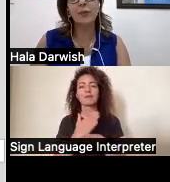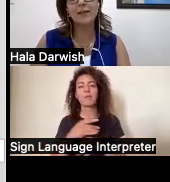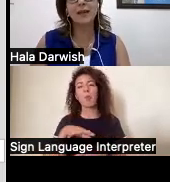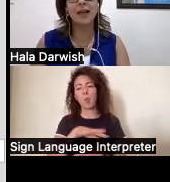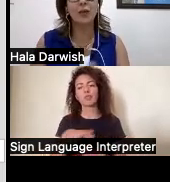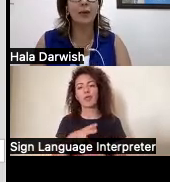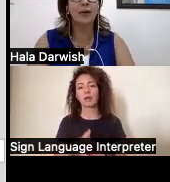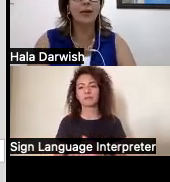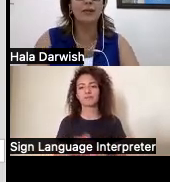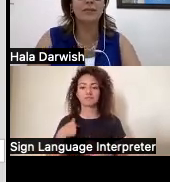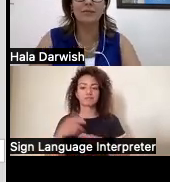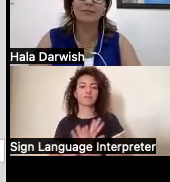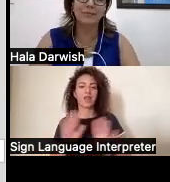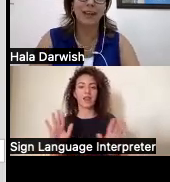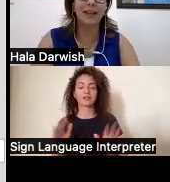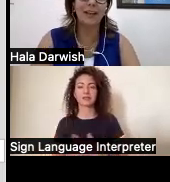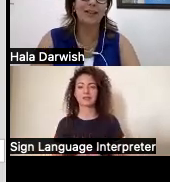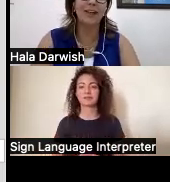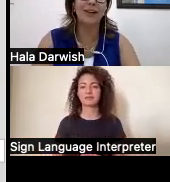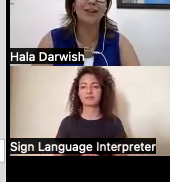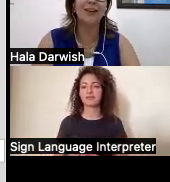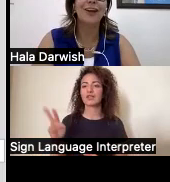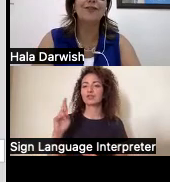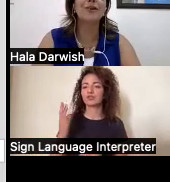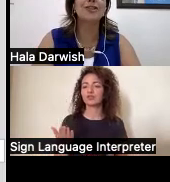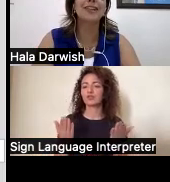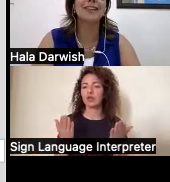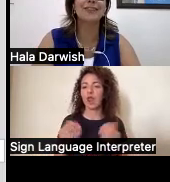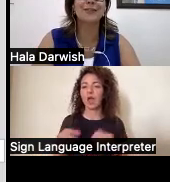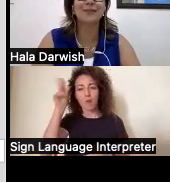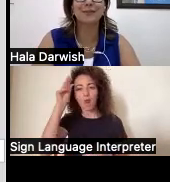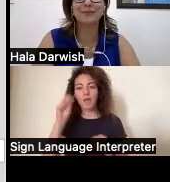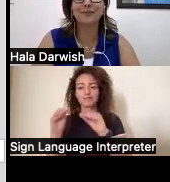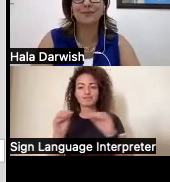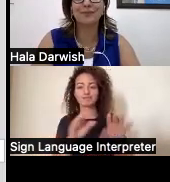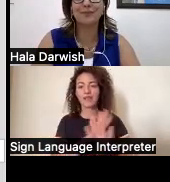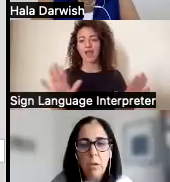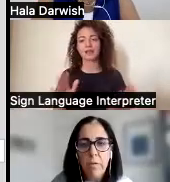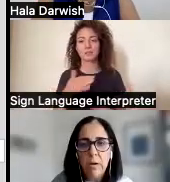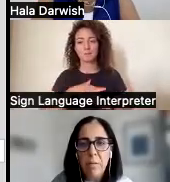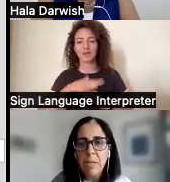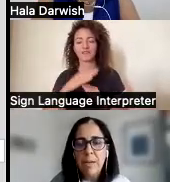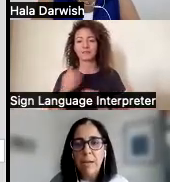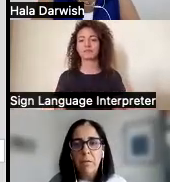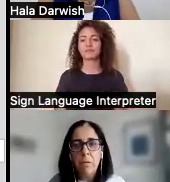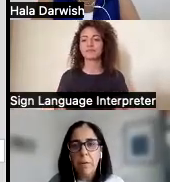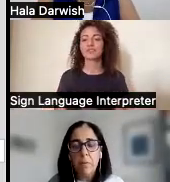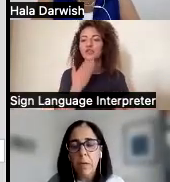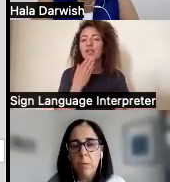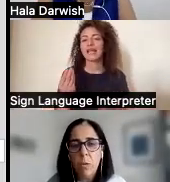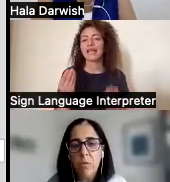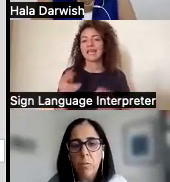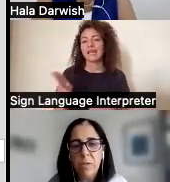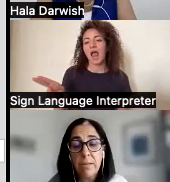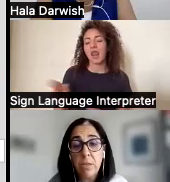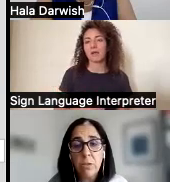Over from my side, I hope I get the information needed. Thank you very much, Hala, for really